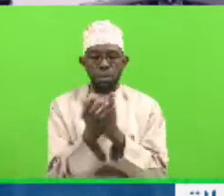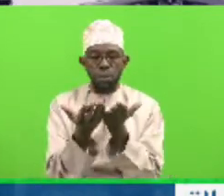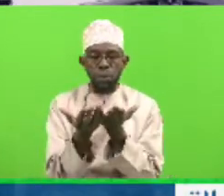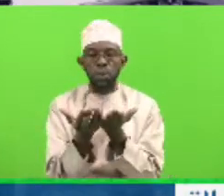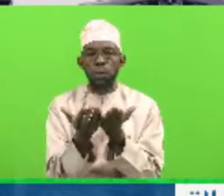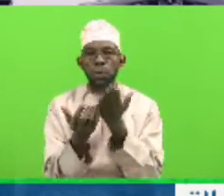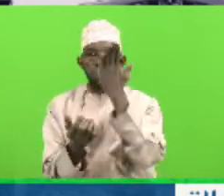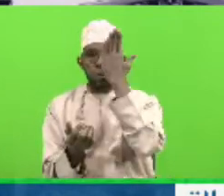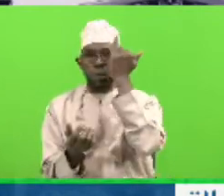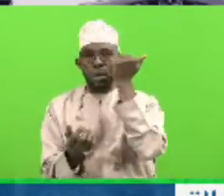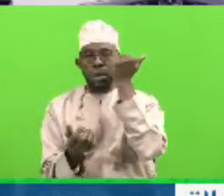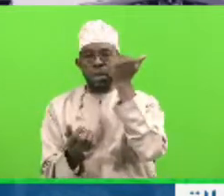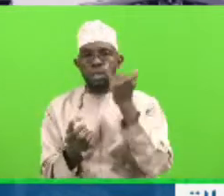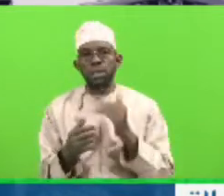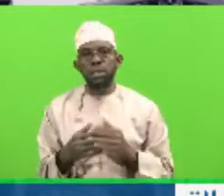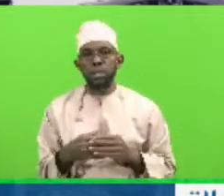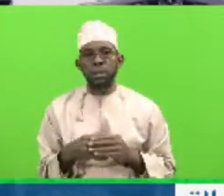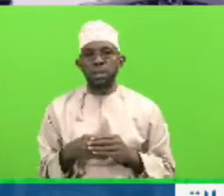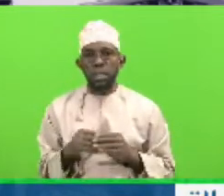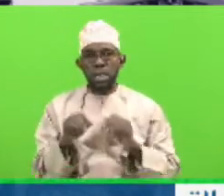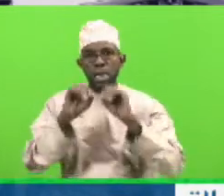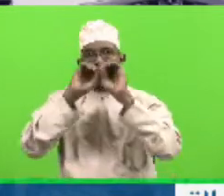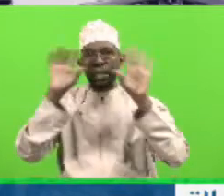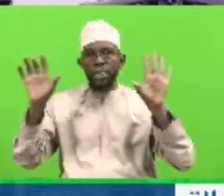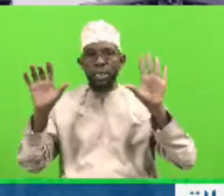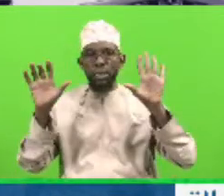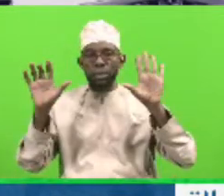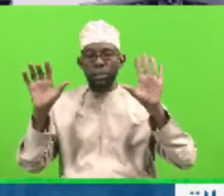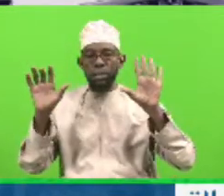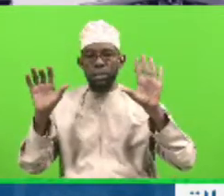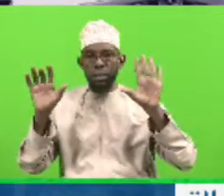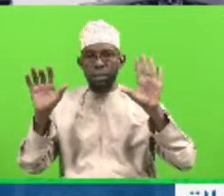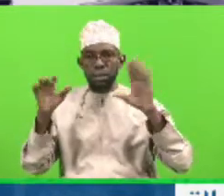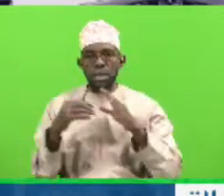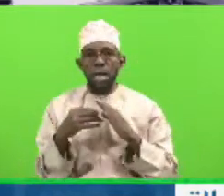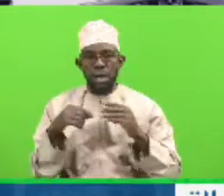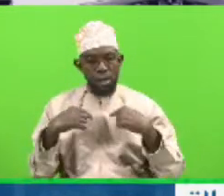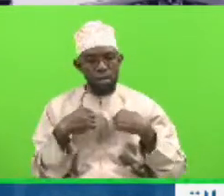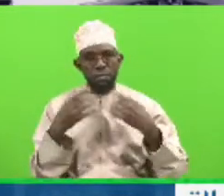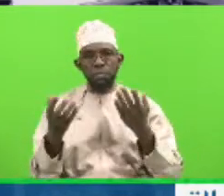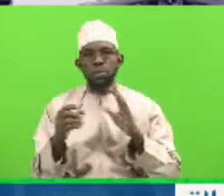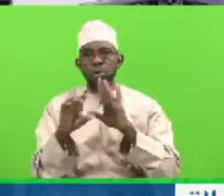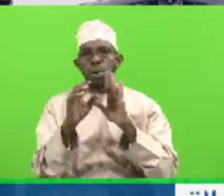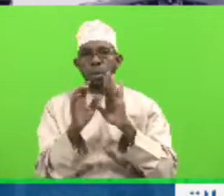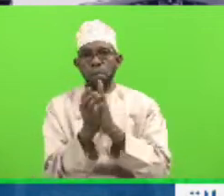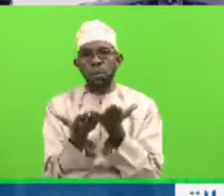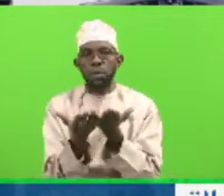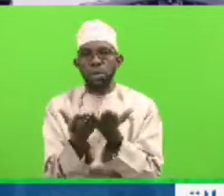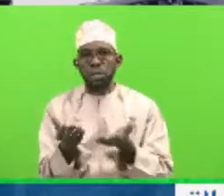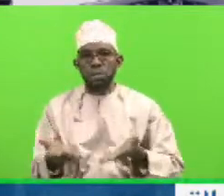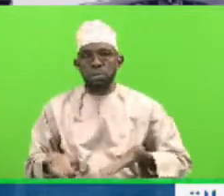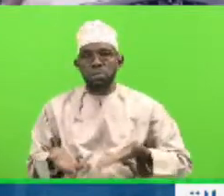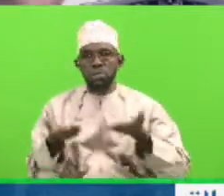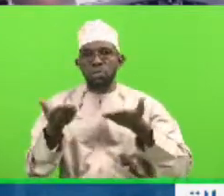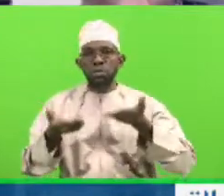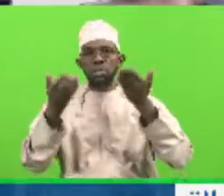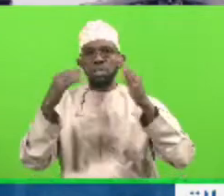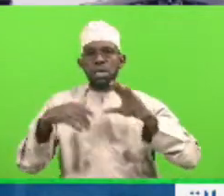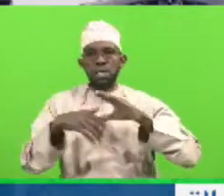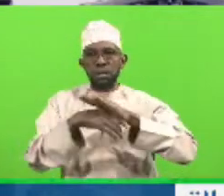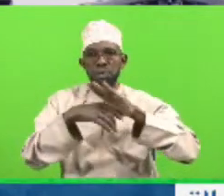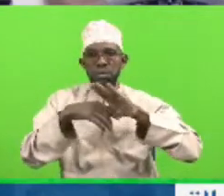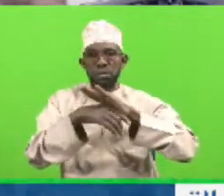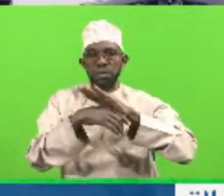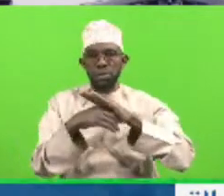Why? Because it was clear that the content of that book was promoting